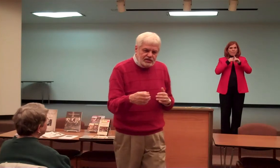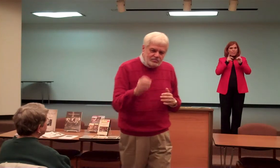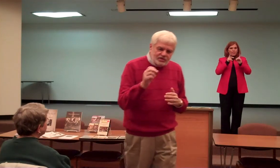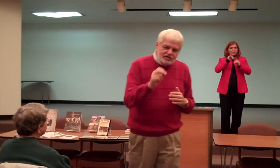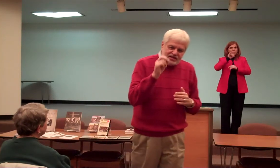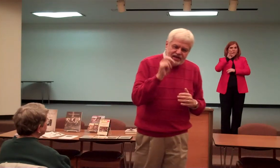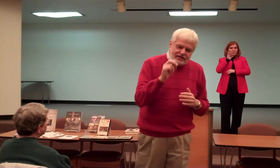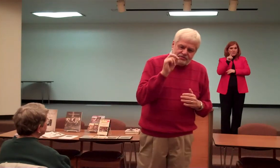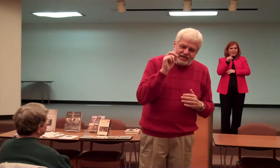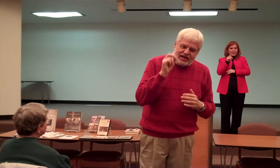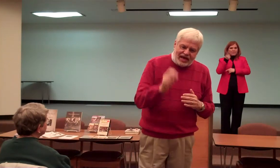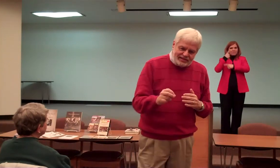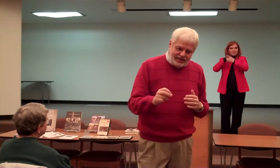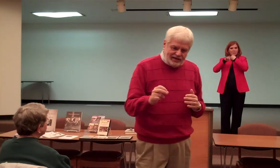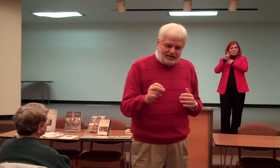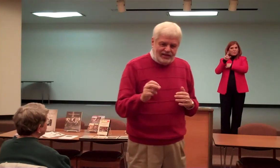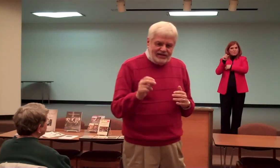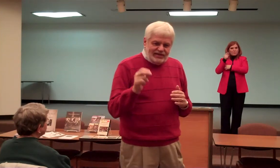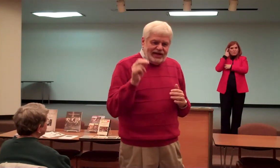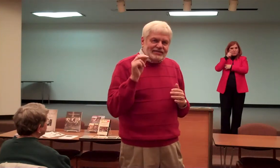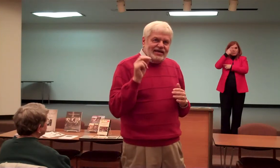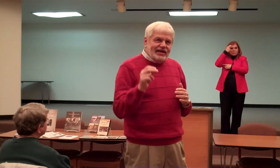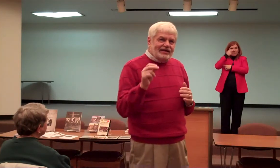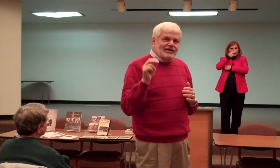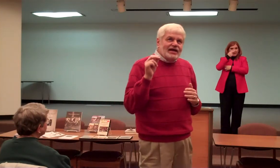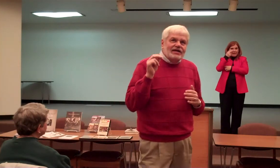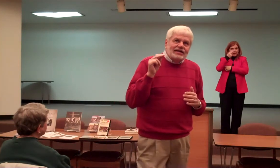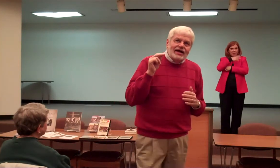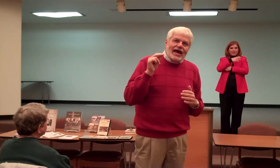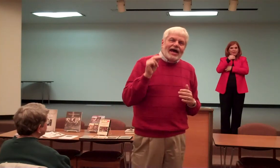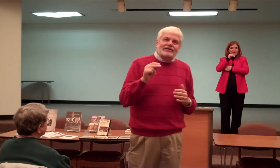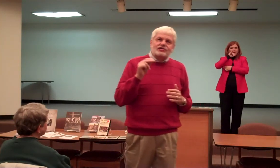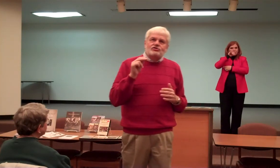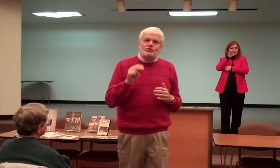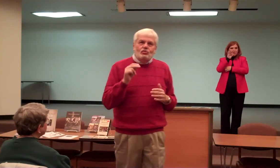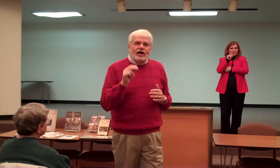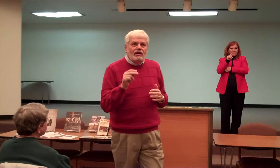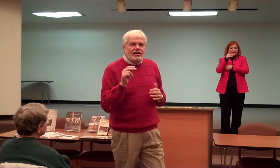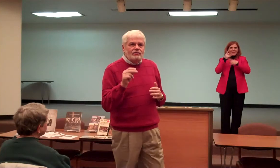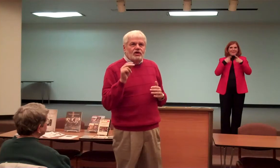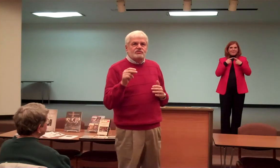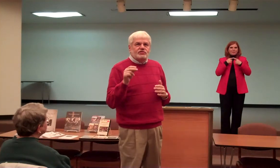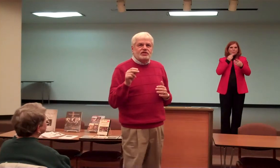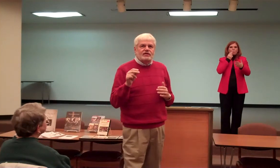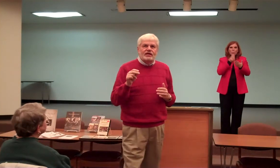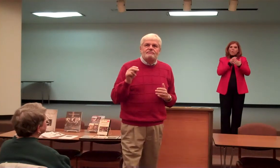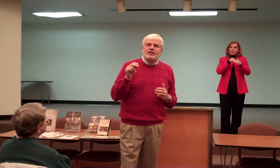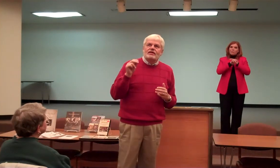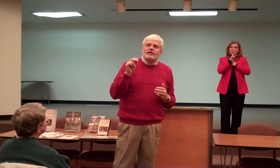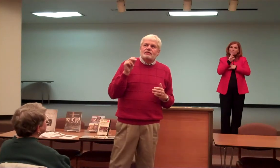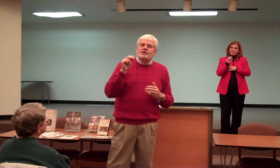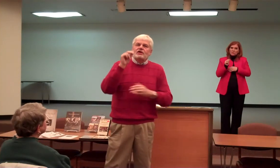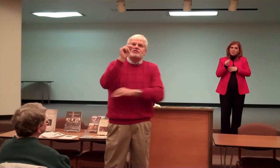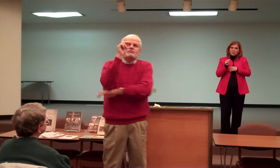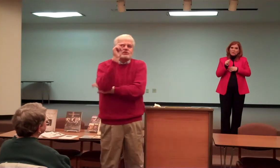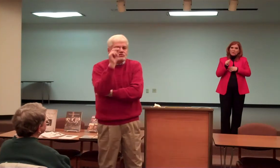West Virginia because Kennedy was a Catholic. And Kennedy had to do well in West Virginia